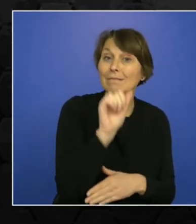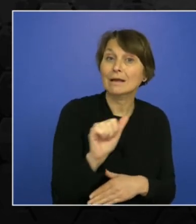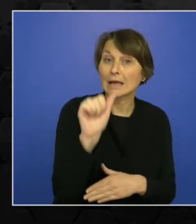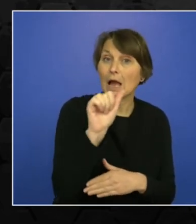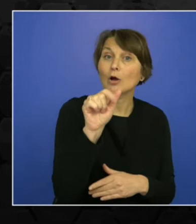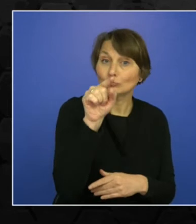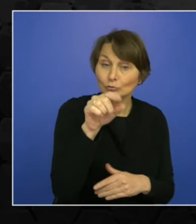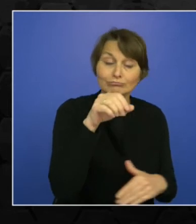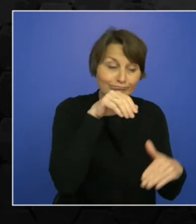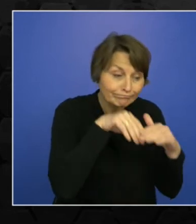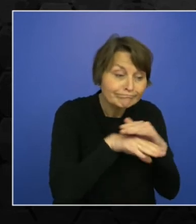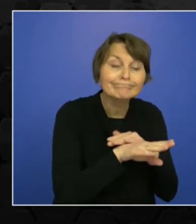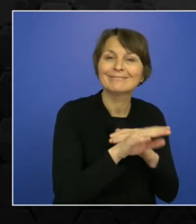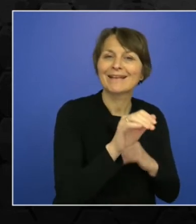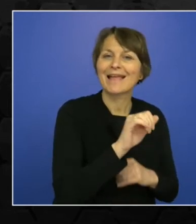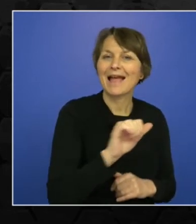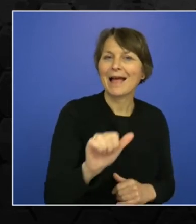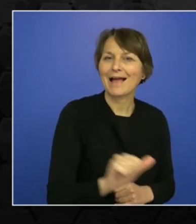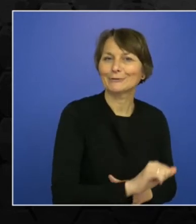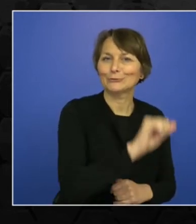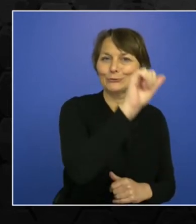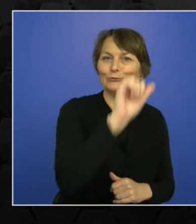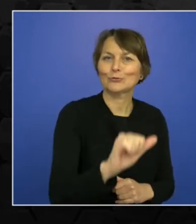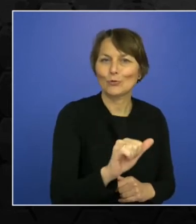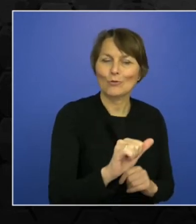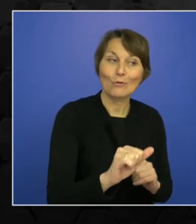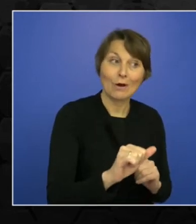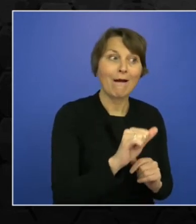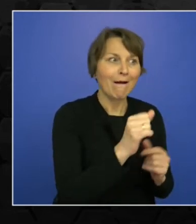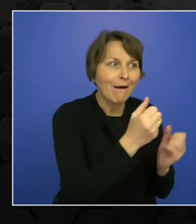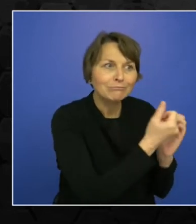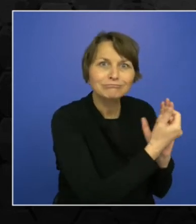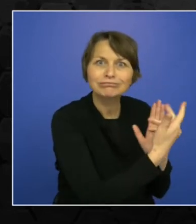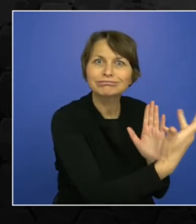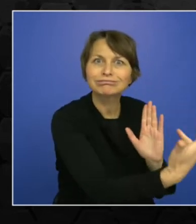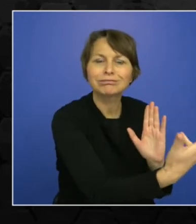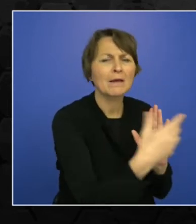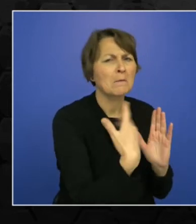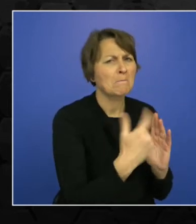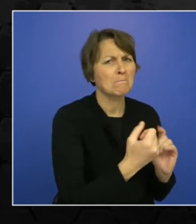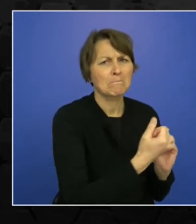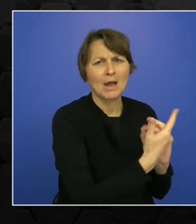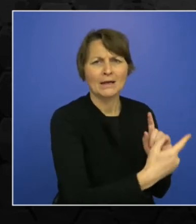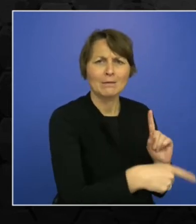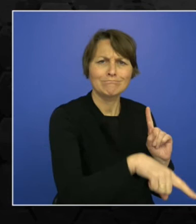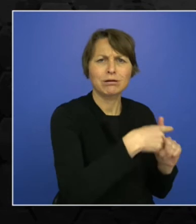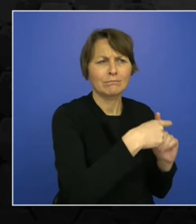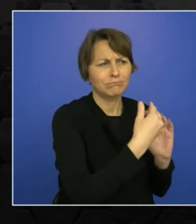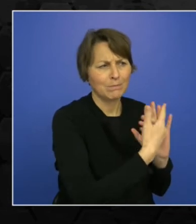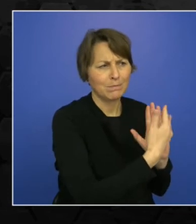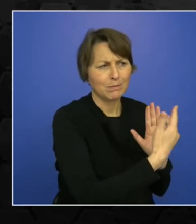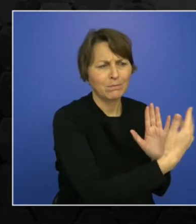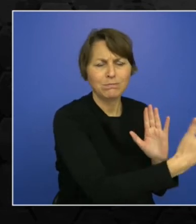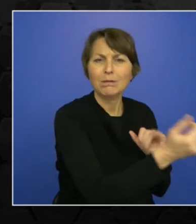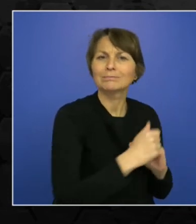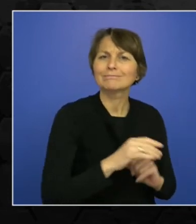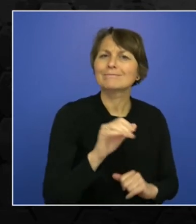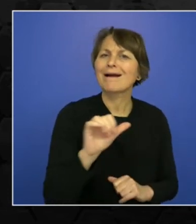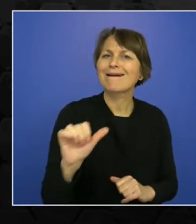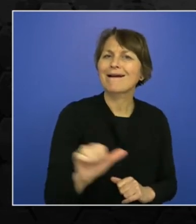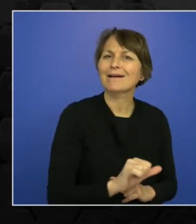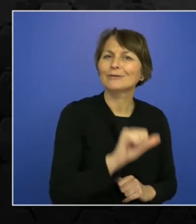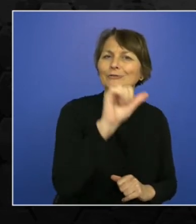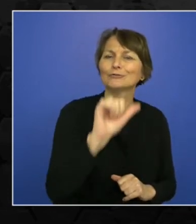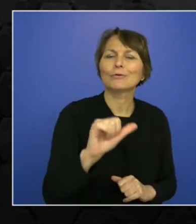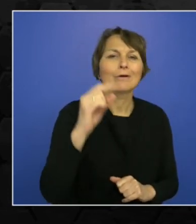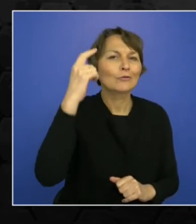Students benefit, and you will find that there are a lot of benefits around using the Azure Cognitive Services with that